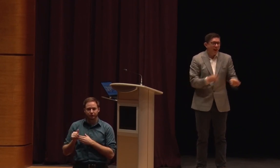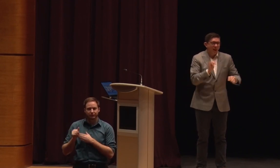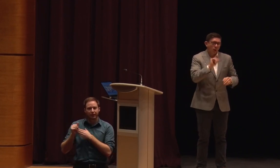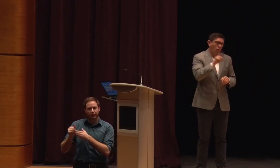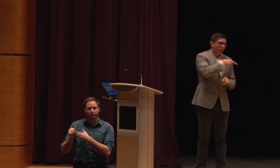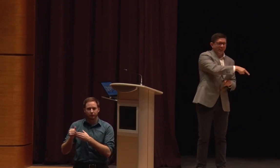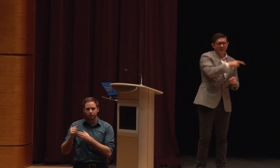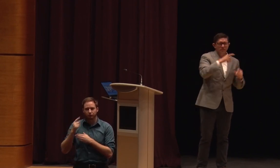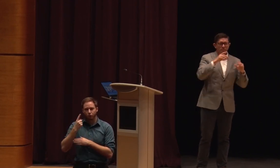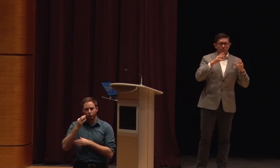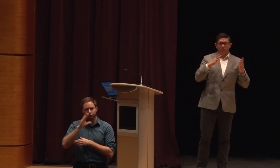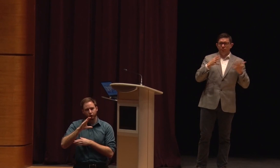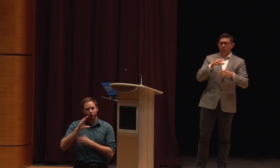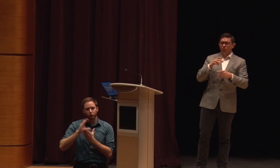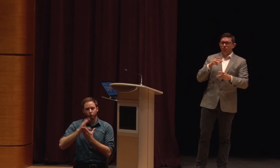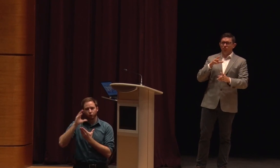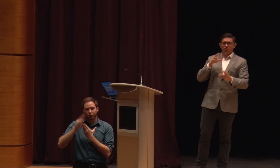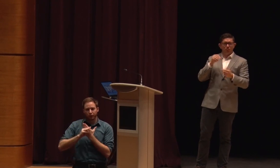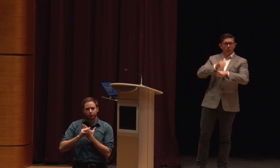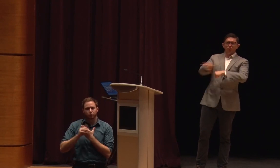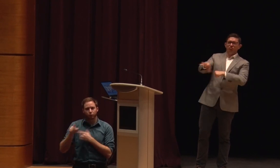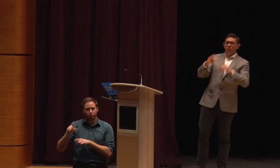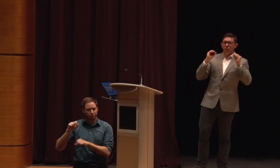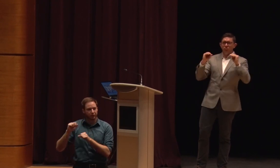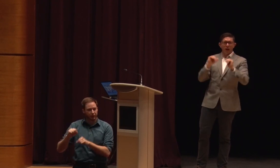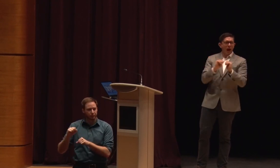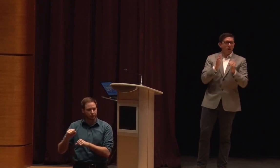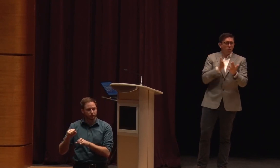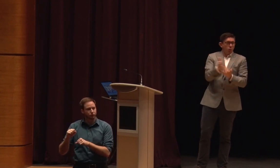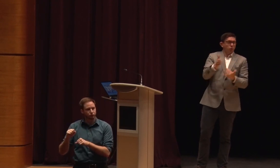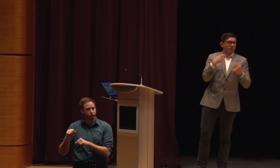of your curriculum plans, where she'd be able to,